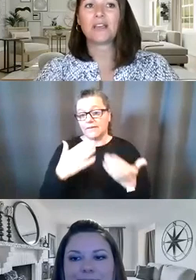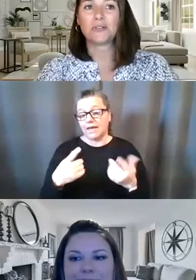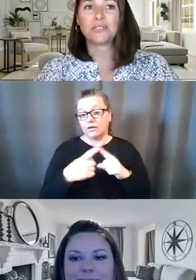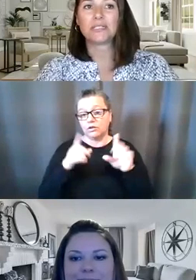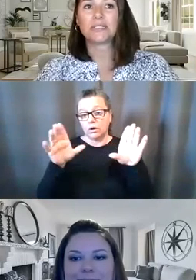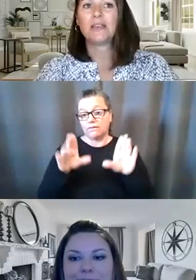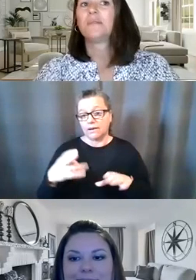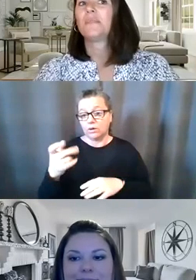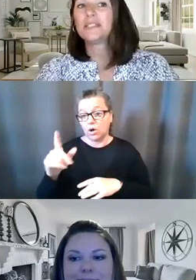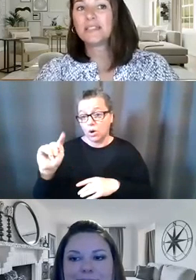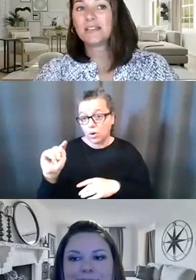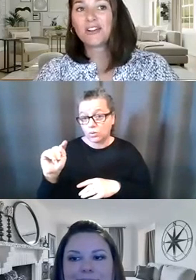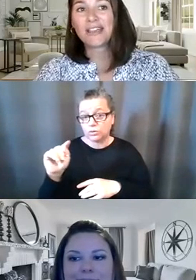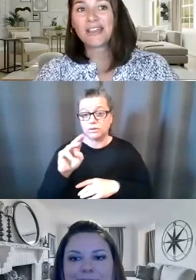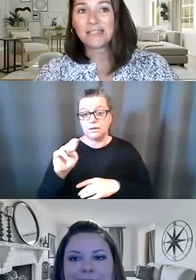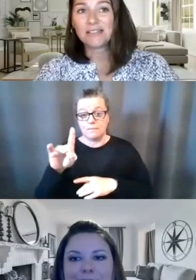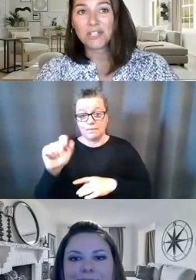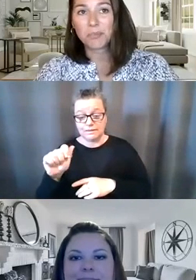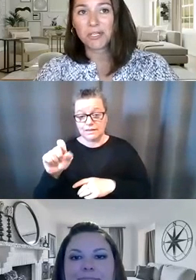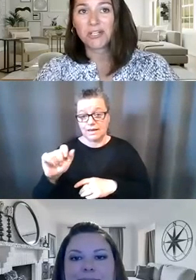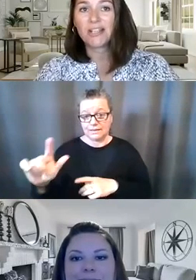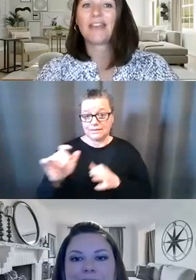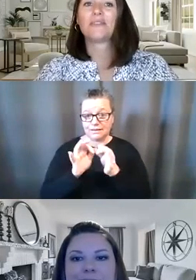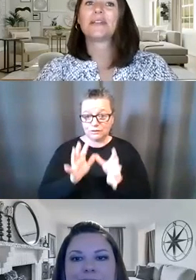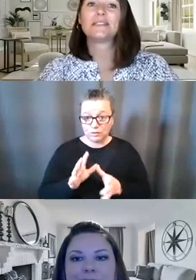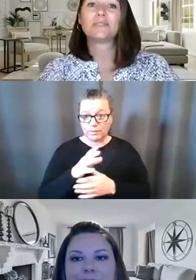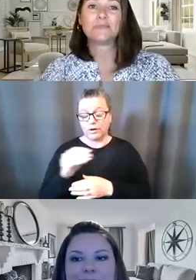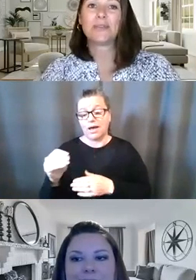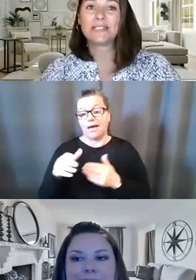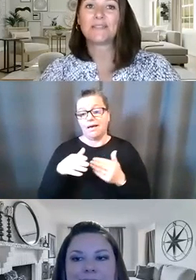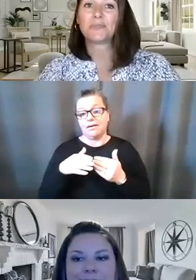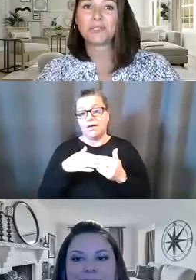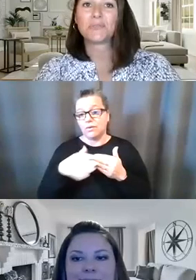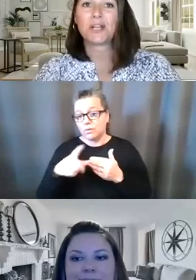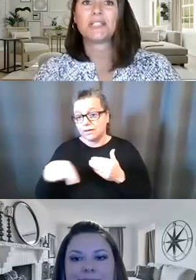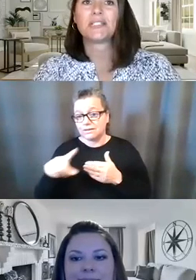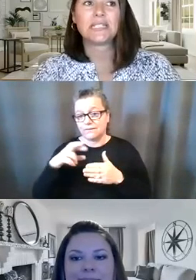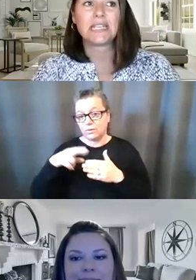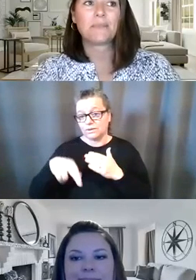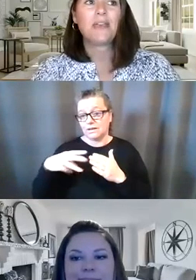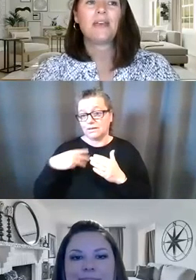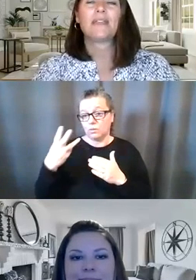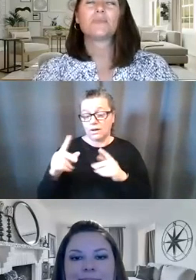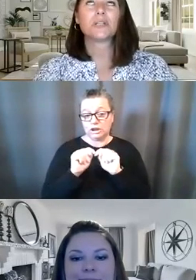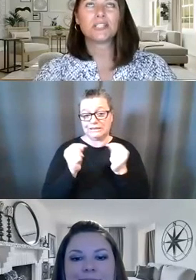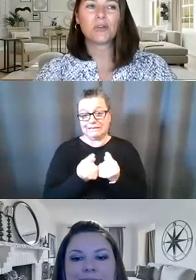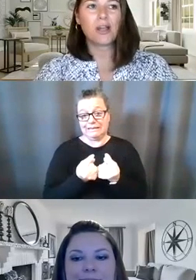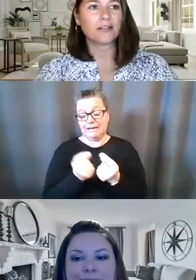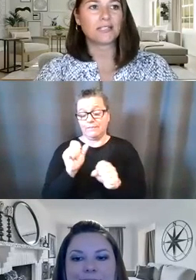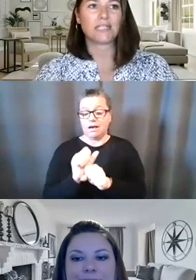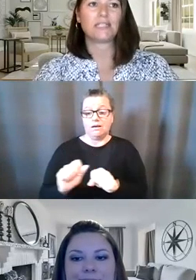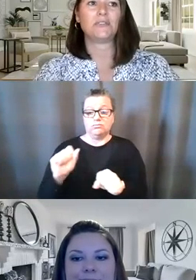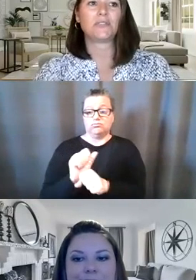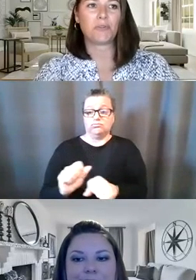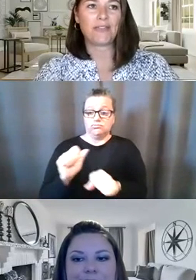fabulous hosts, Melissa, our ASL interpreter, and the rest of the Results Washington team that's worked so hard